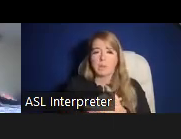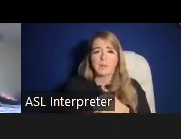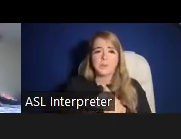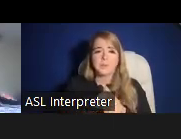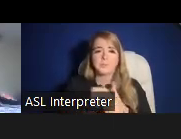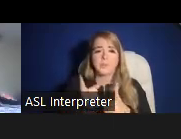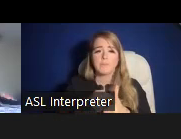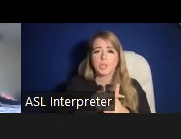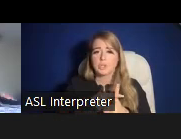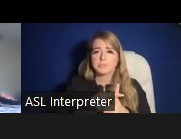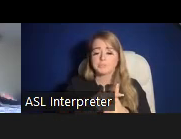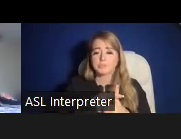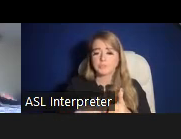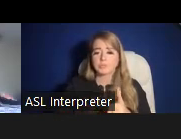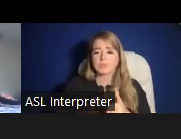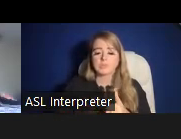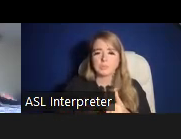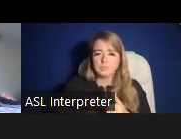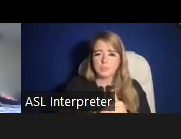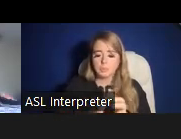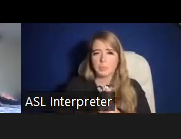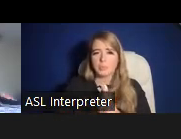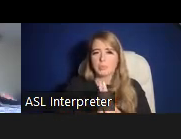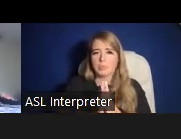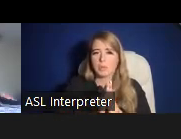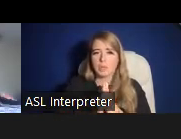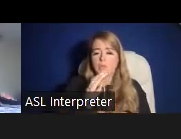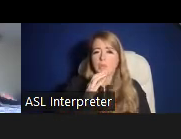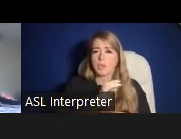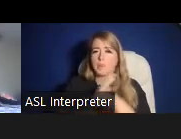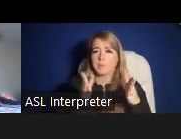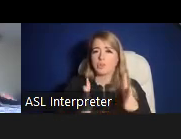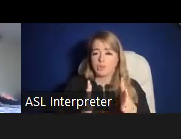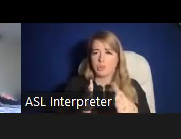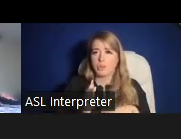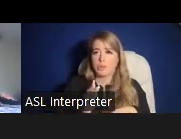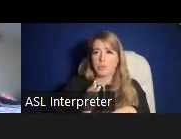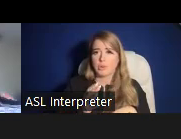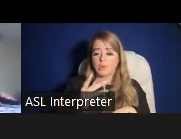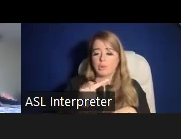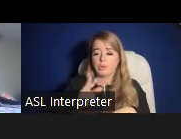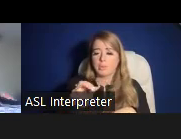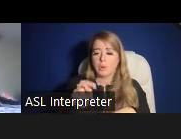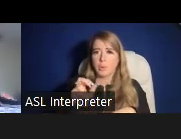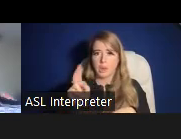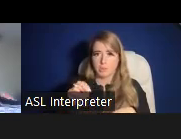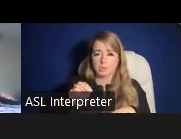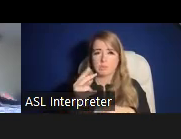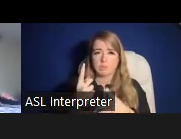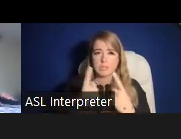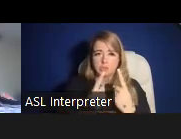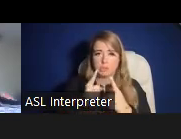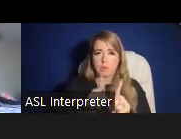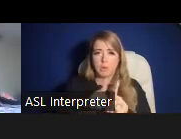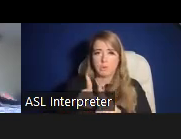First, my name is Tom Miller. I'm the interim deputy commissioner. He, him, his are my pronouns. I would also like to add in